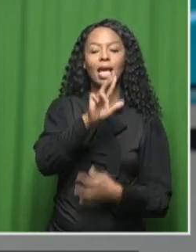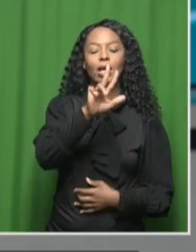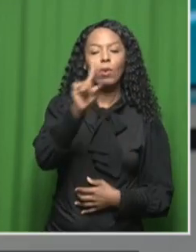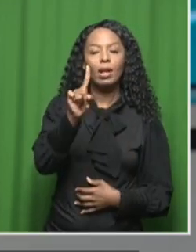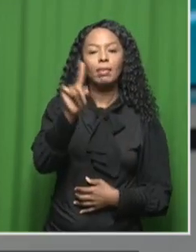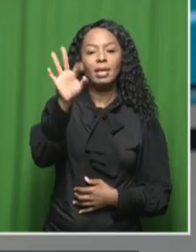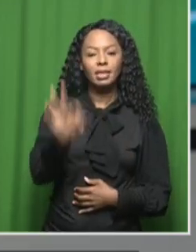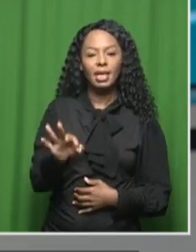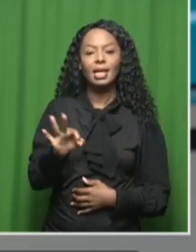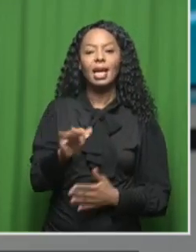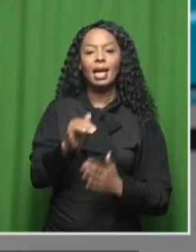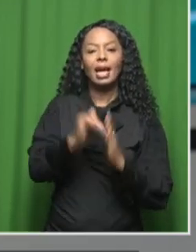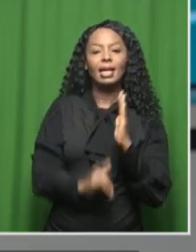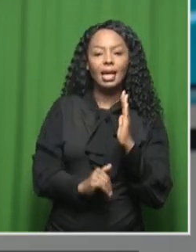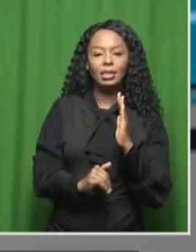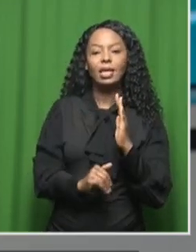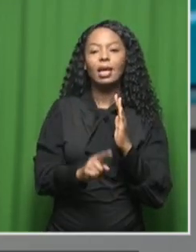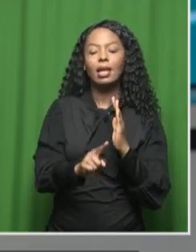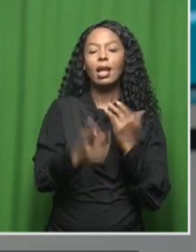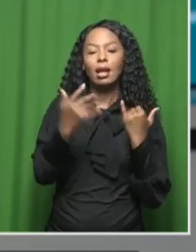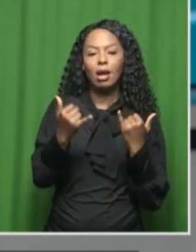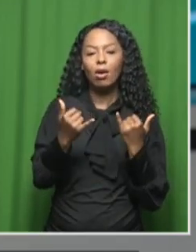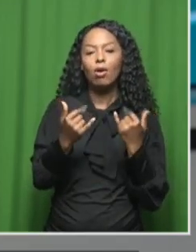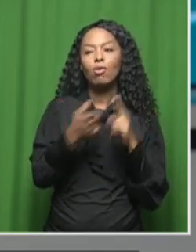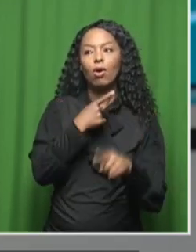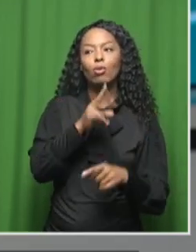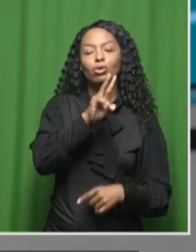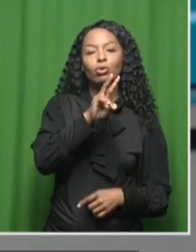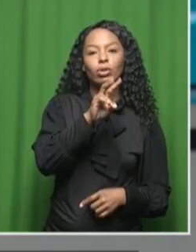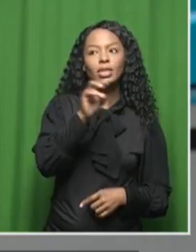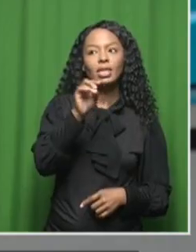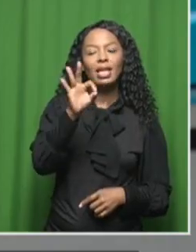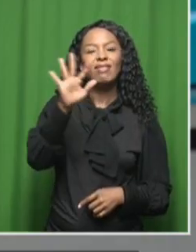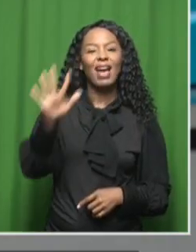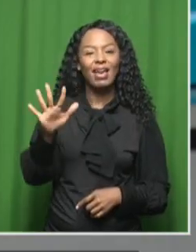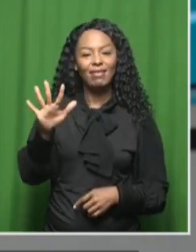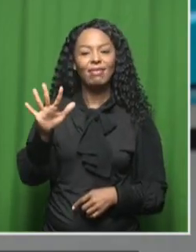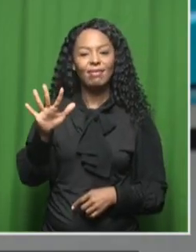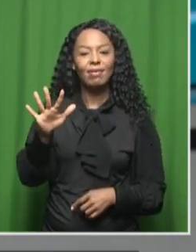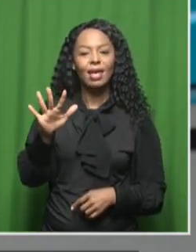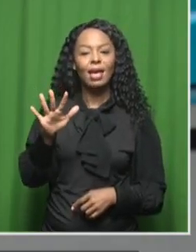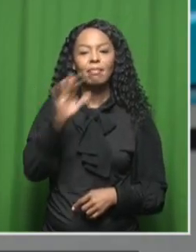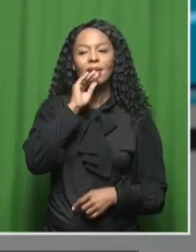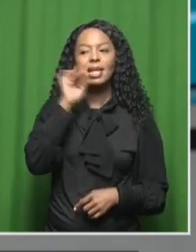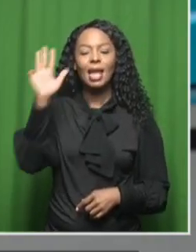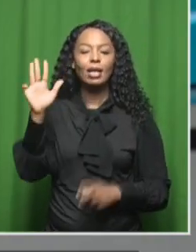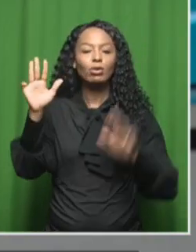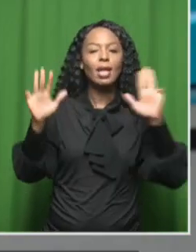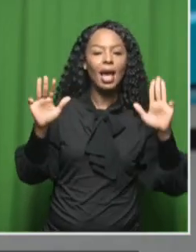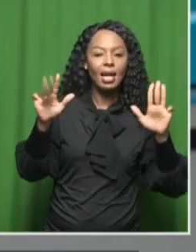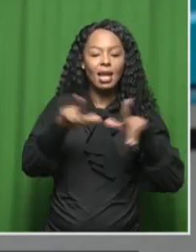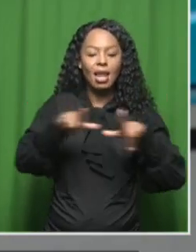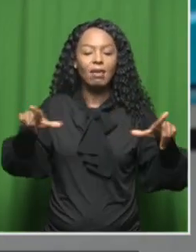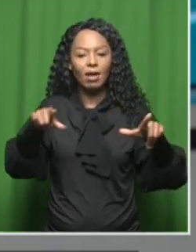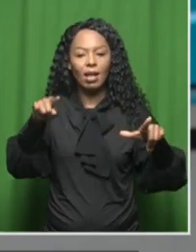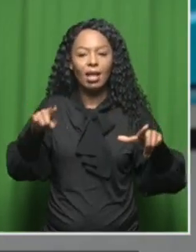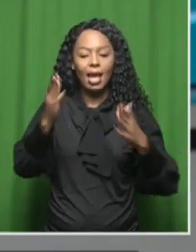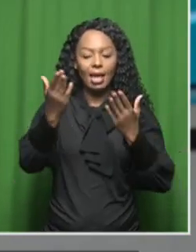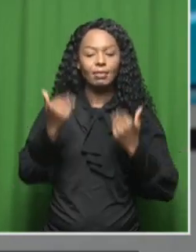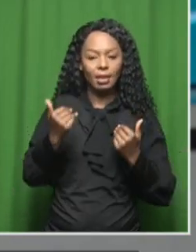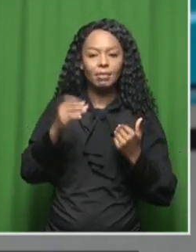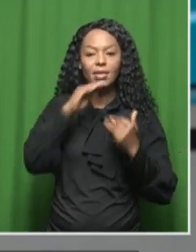in greenhouse gas emissions by 2035 with respect to 1990 levels. So that's a major